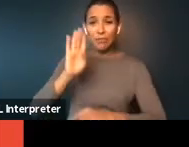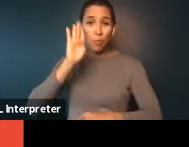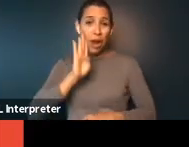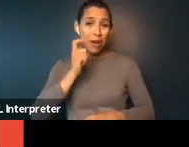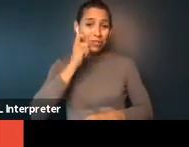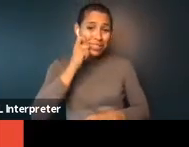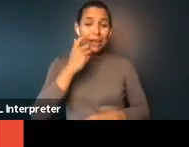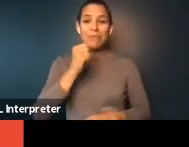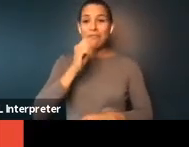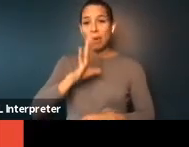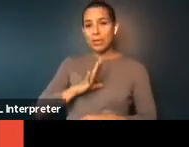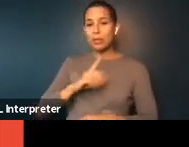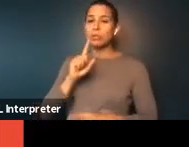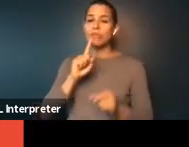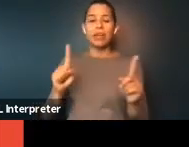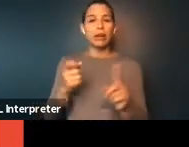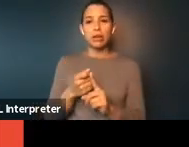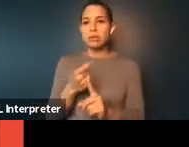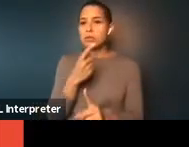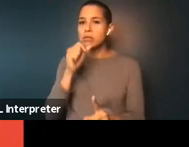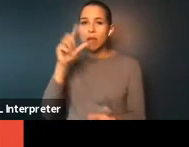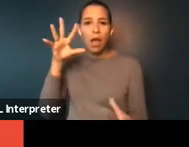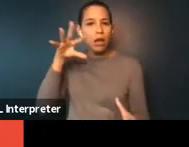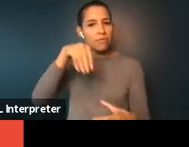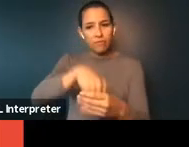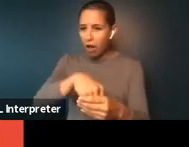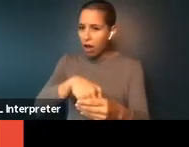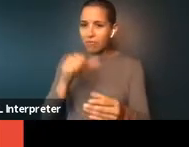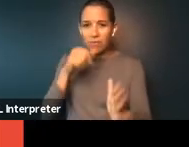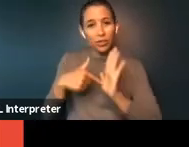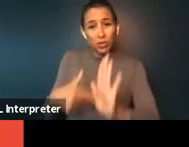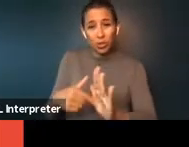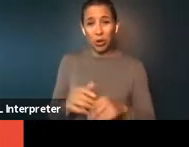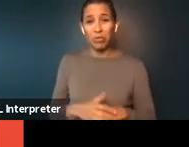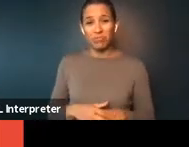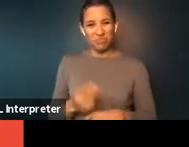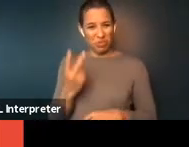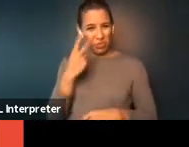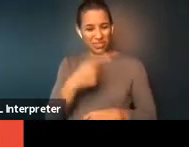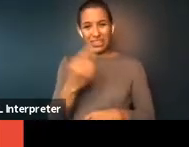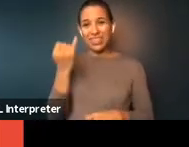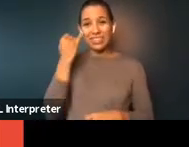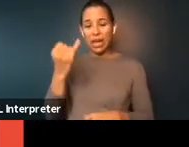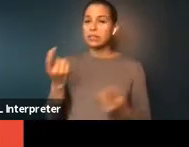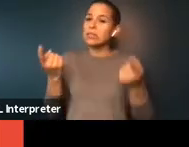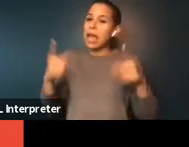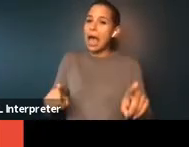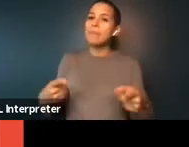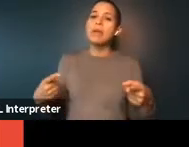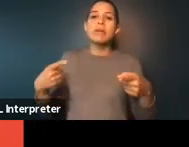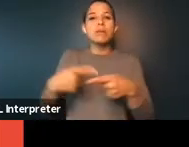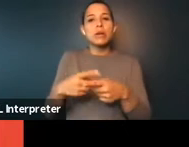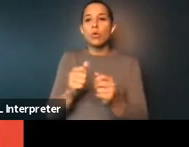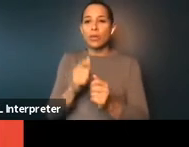and in need of rescue. And you, you see these ideas actually crossing across racial frameworks. I mean, it happens,